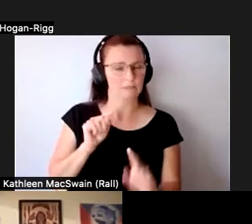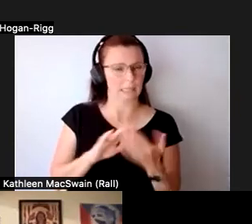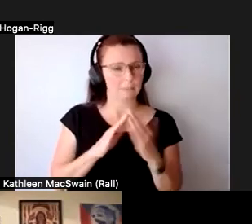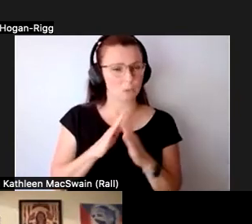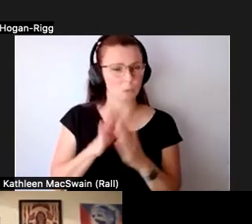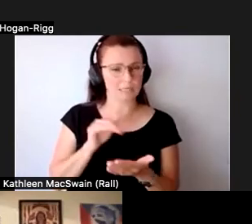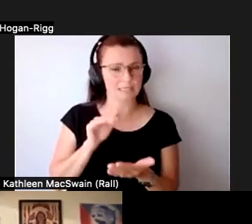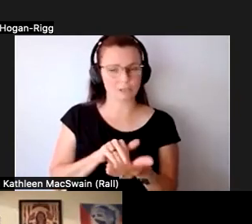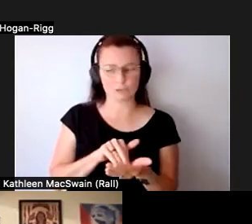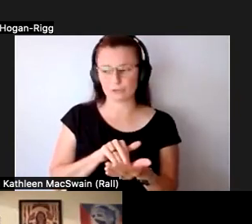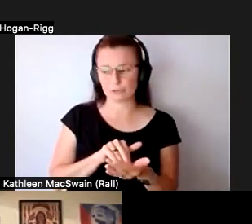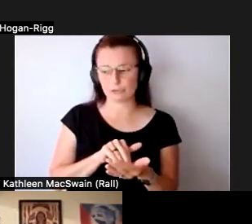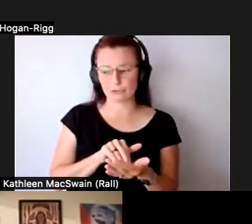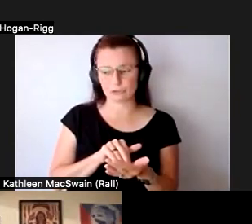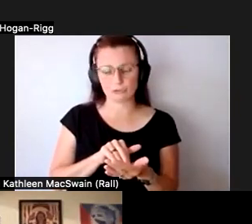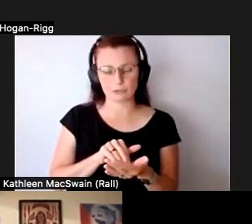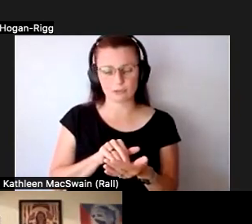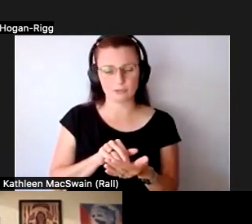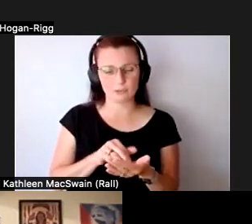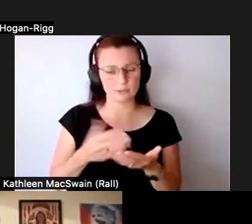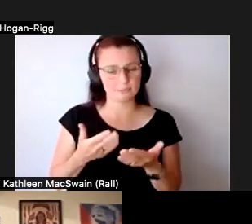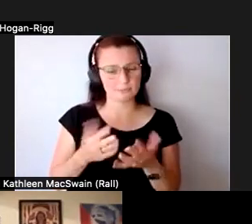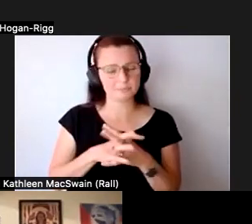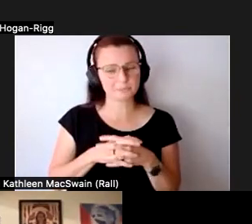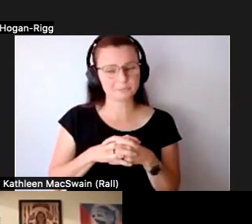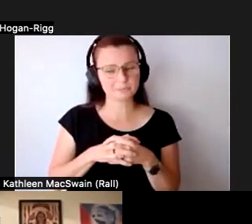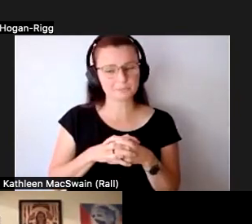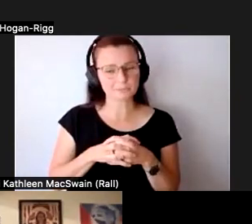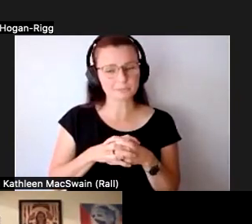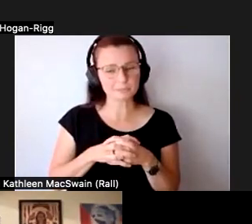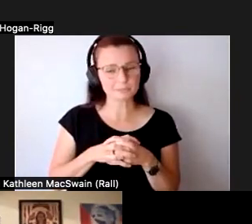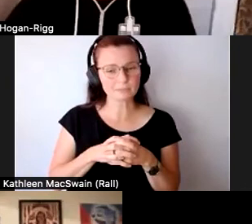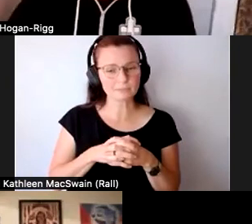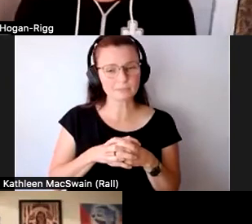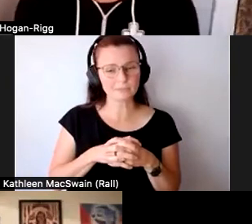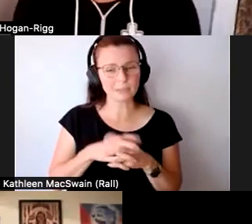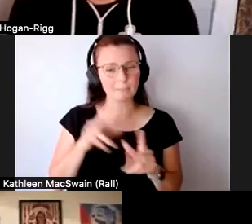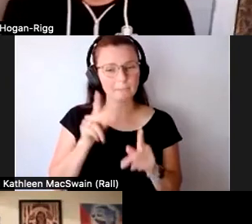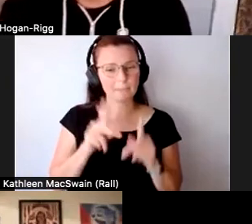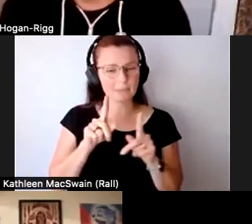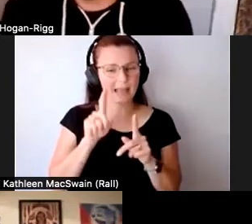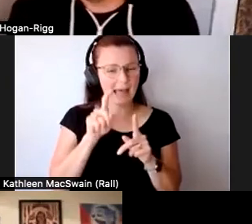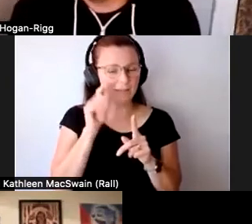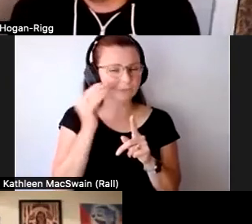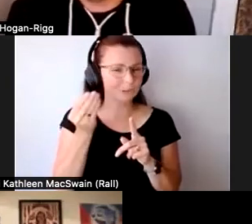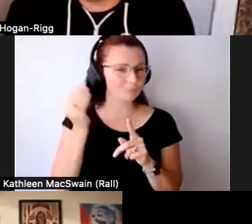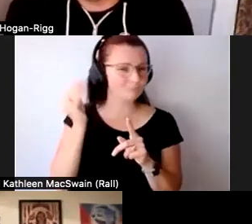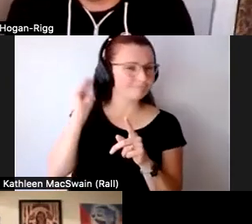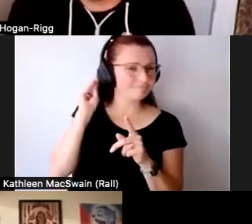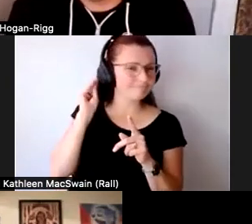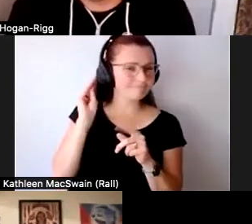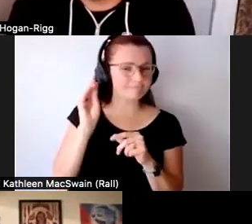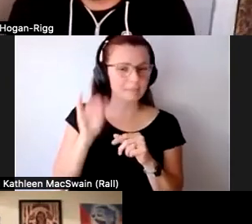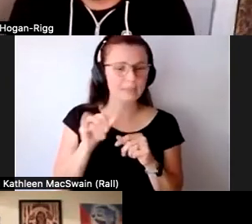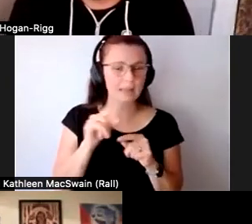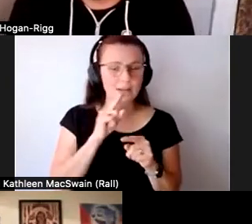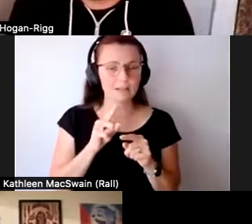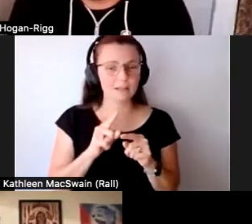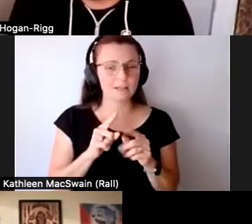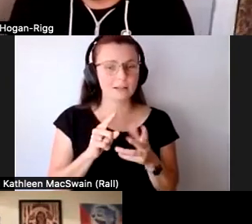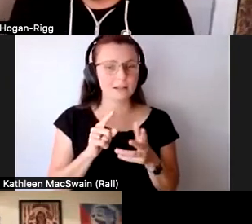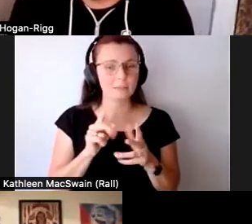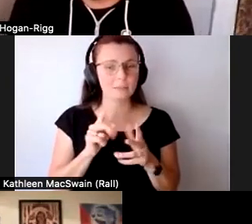like, that's what really needs to be like taken into account. People are always worried about like folks being outside congregating